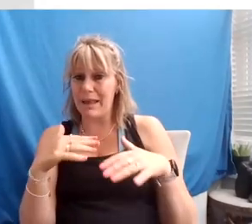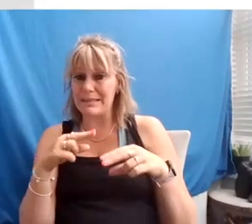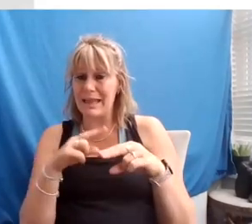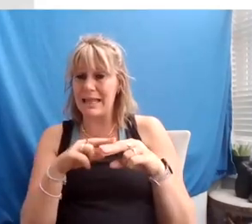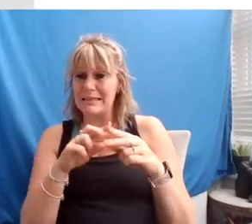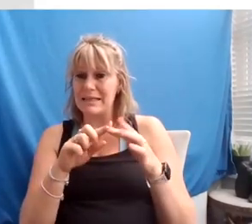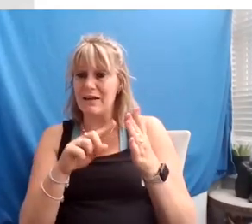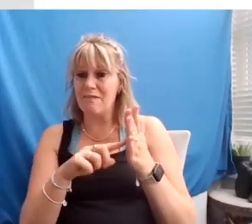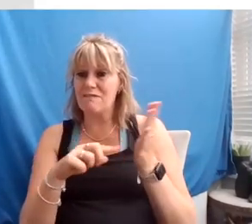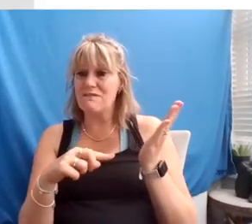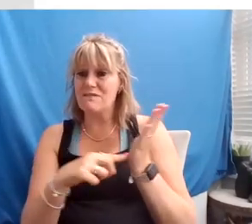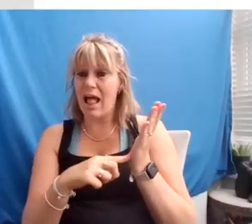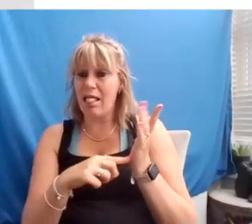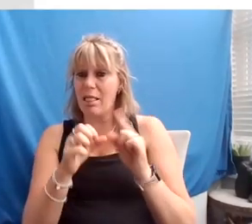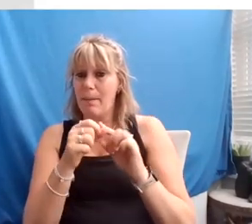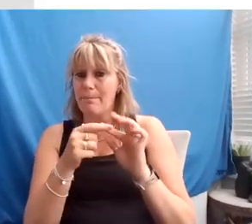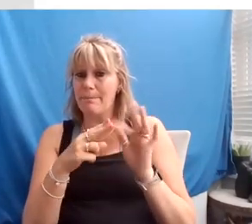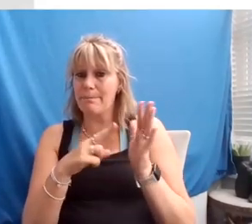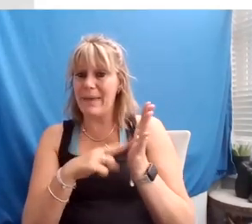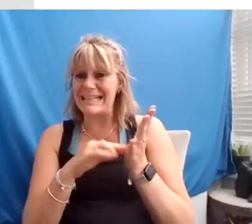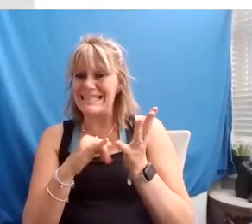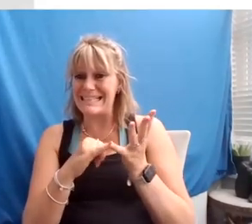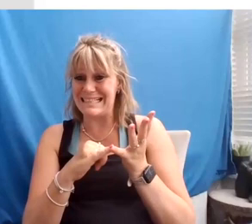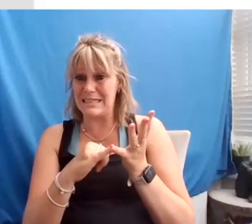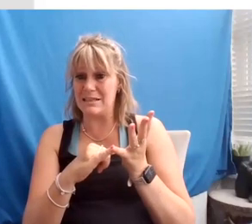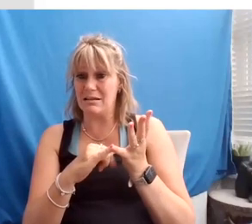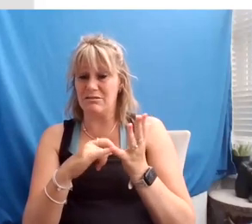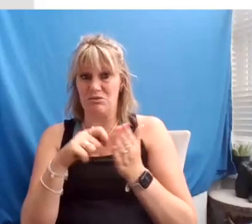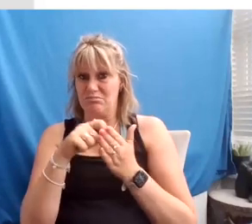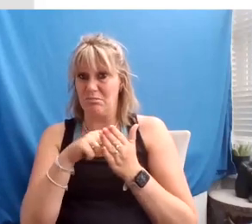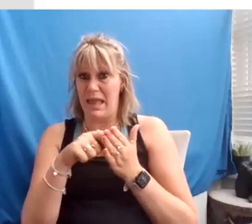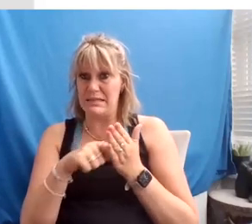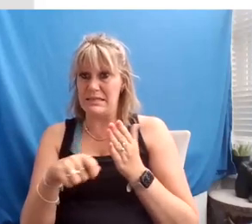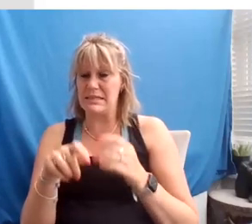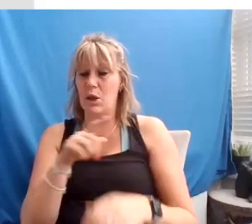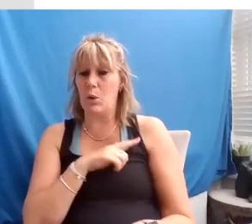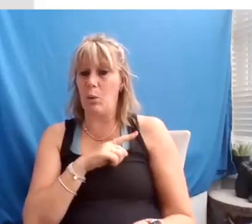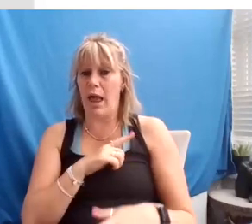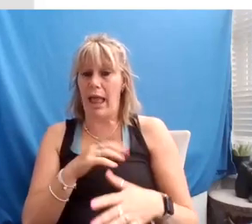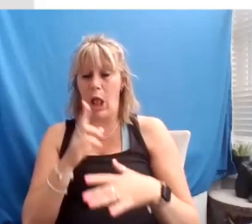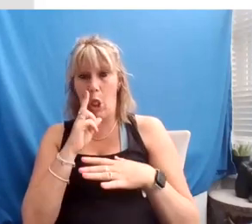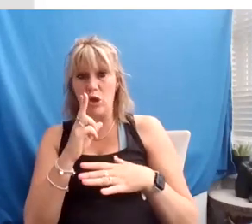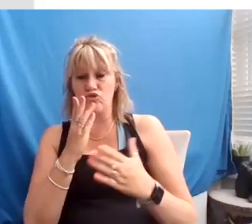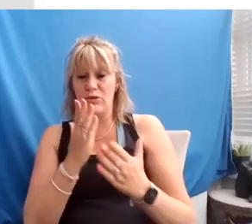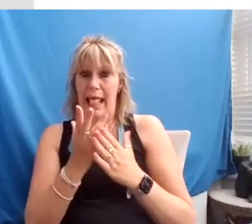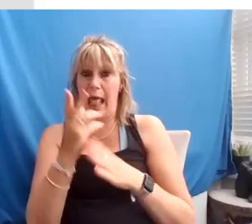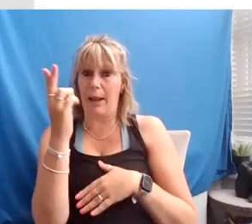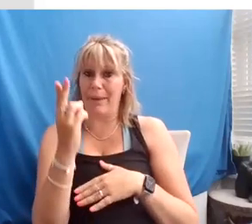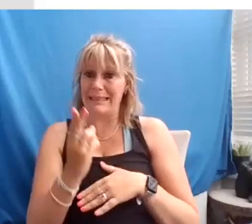because it looks really painterly. Mm. Absolutely. And again, I think